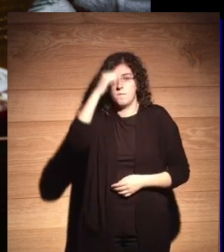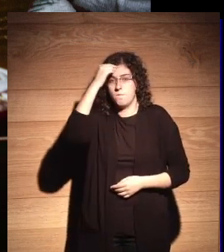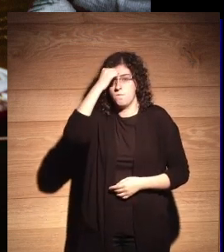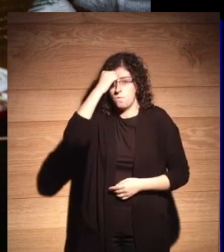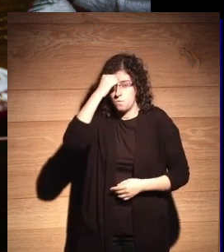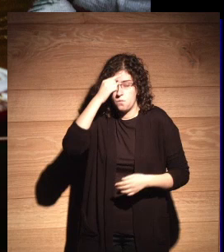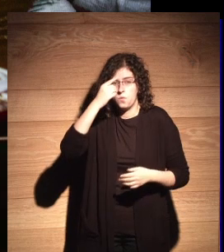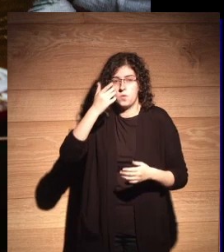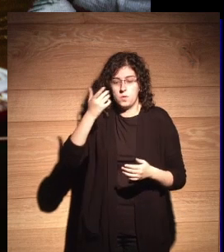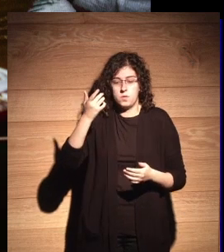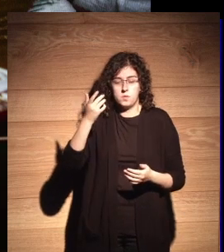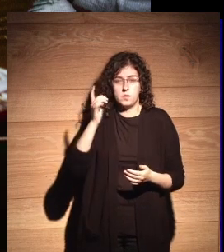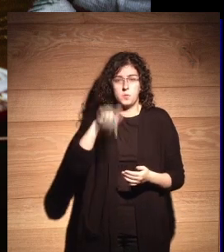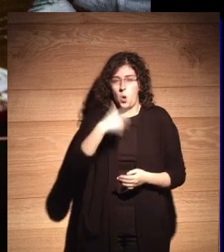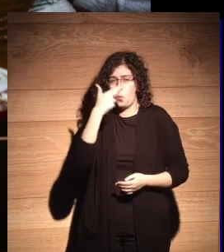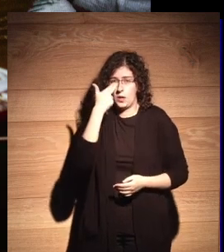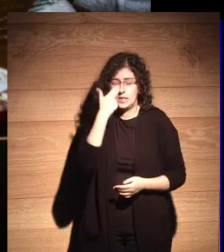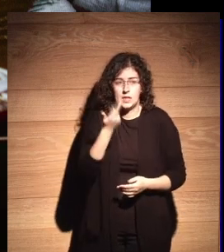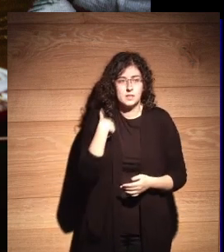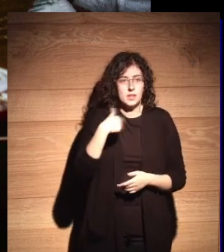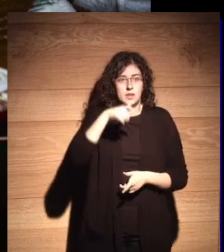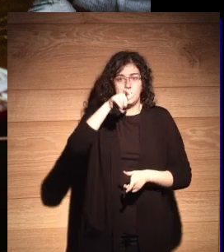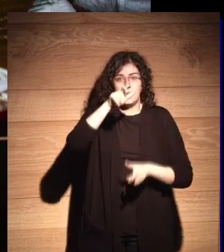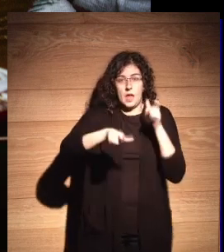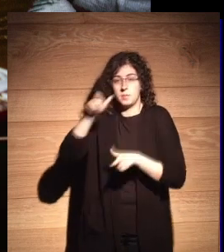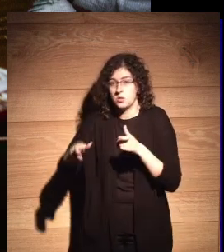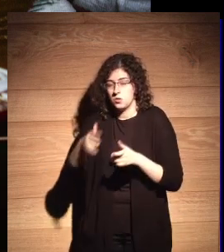And it's just a place that I feel very connected to.